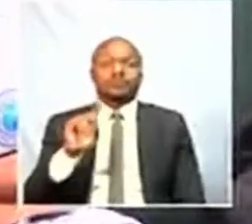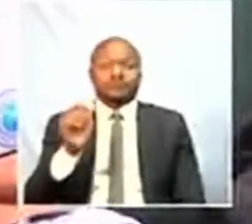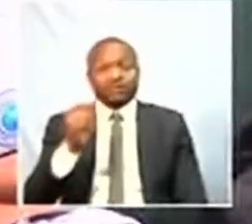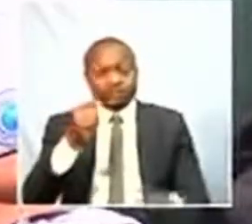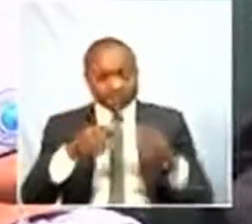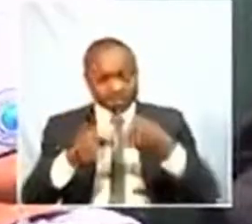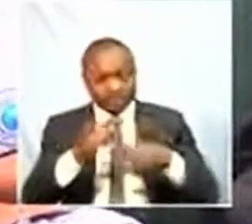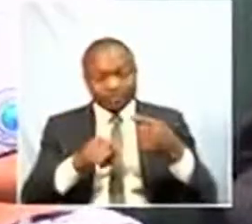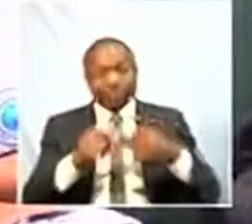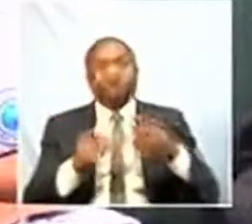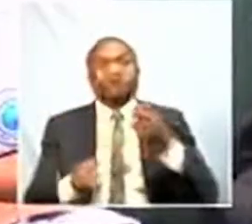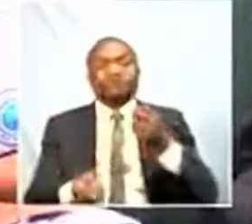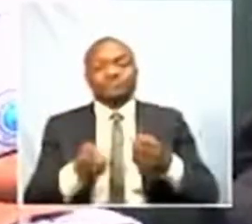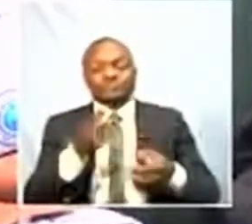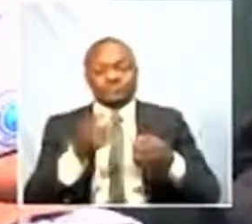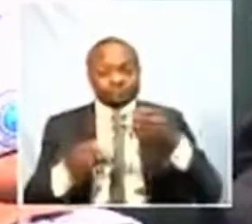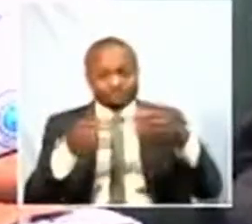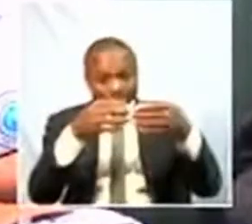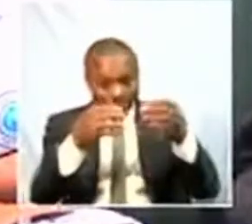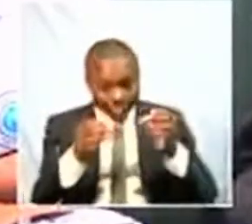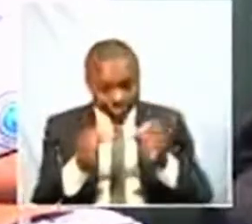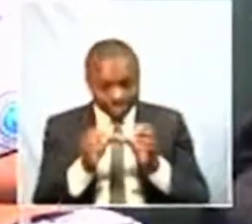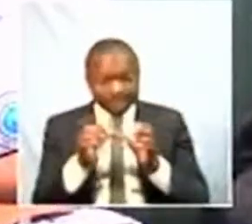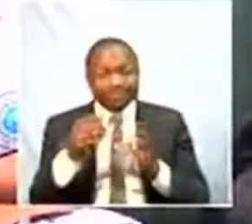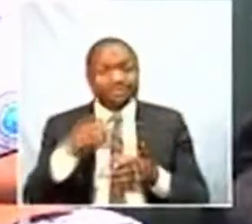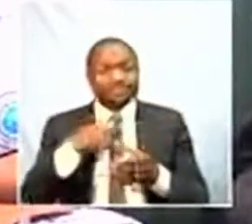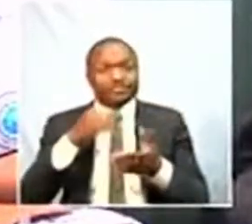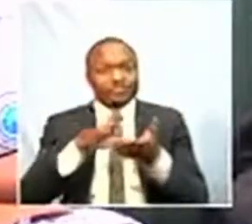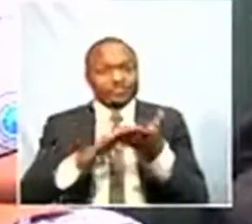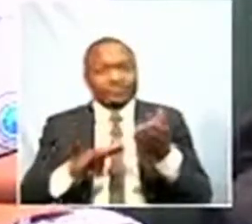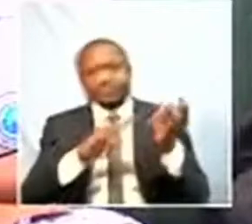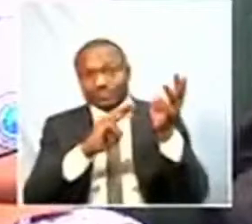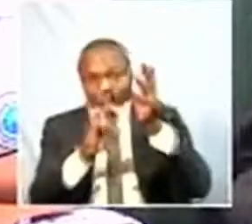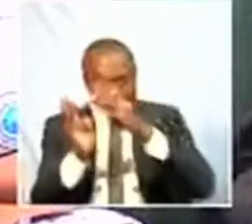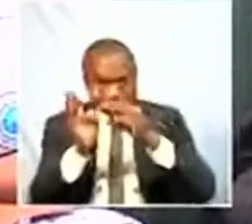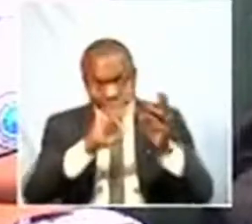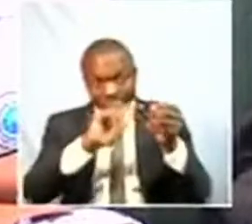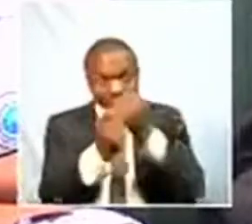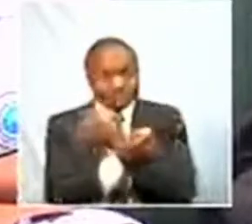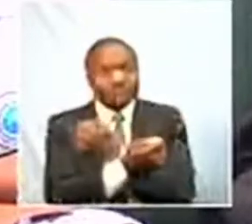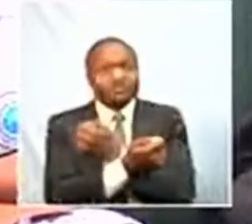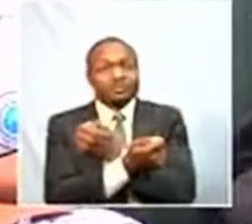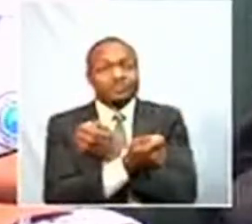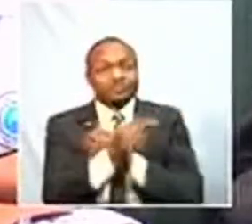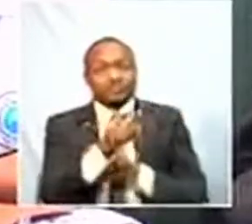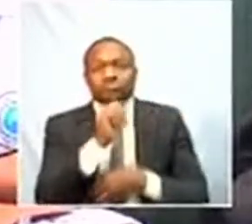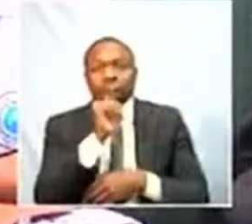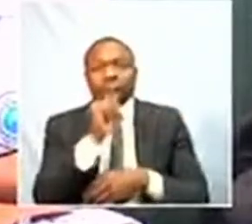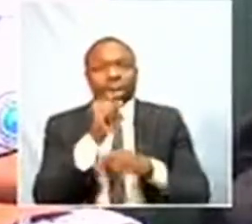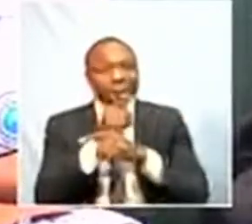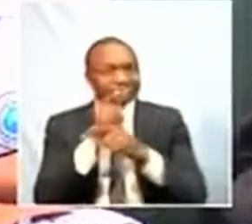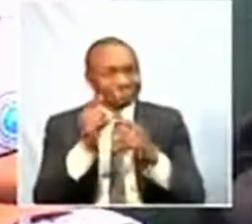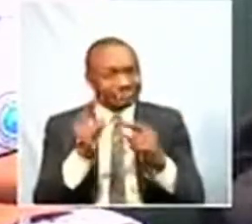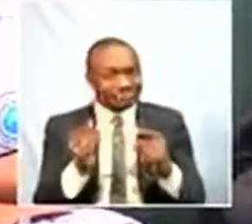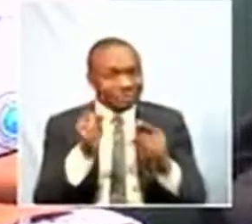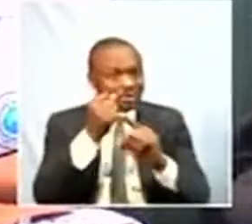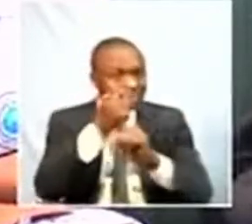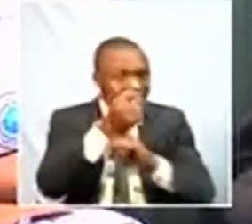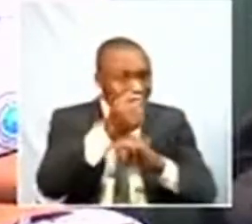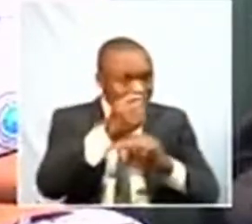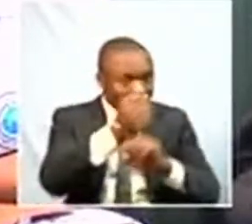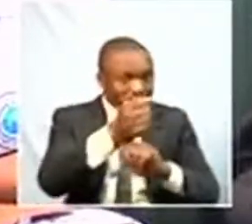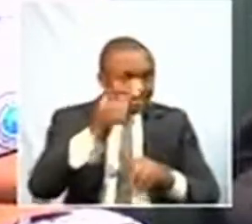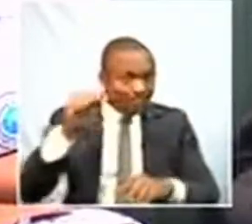Kawata constituency. I believe climate change and environmental neglect is not just a fight for the